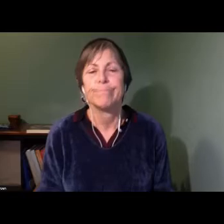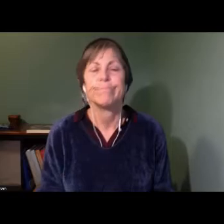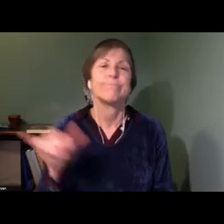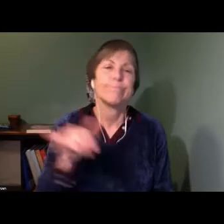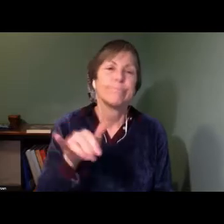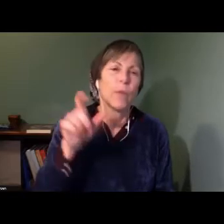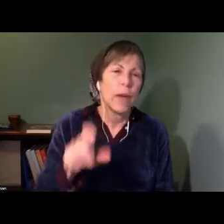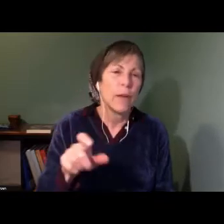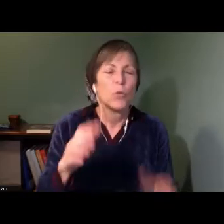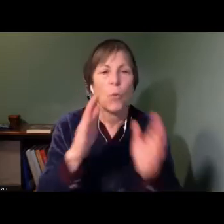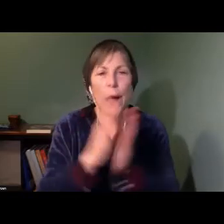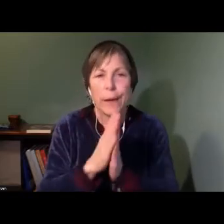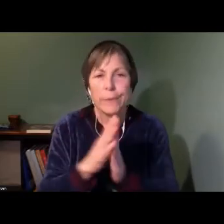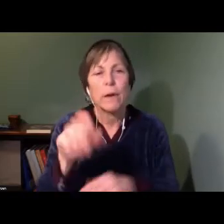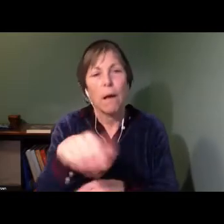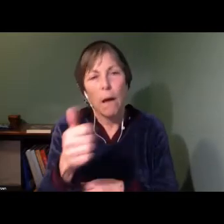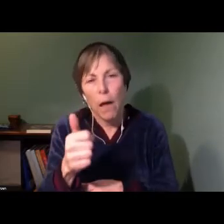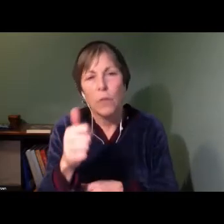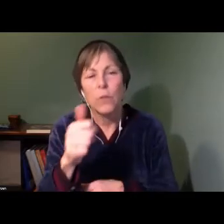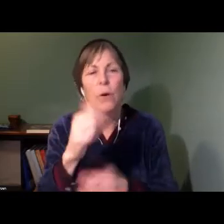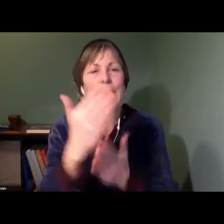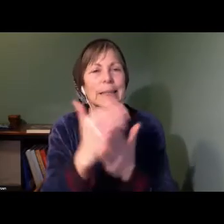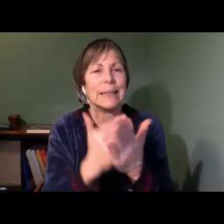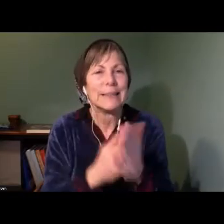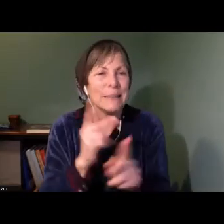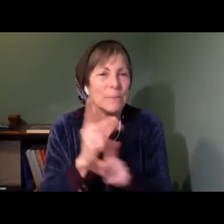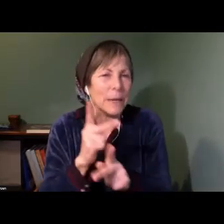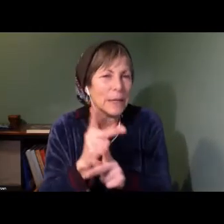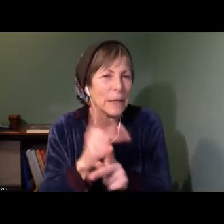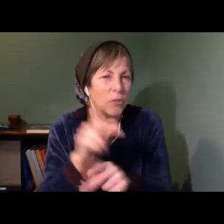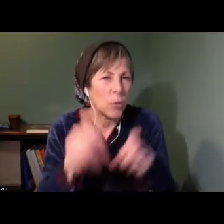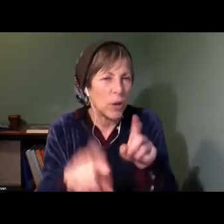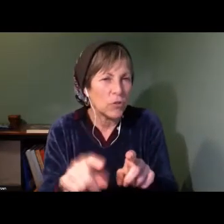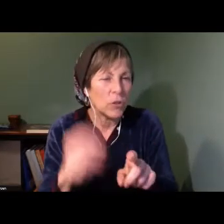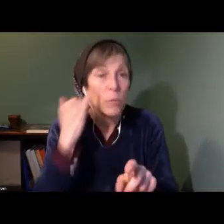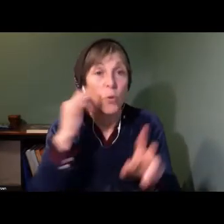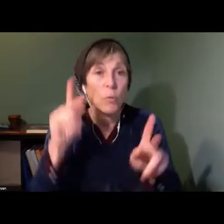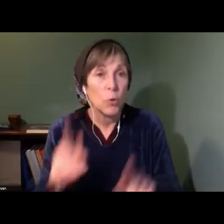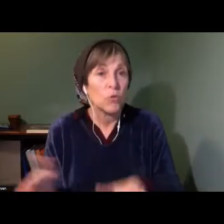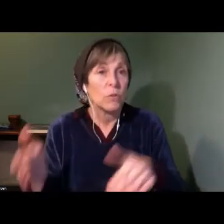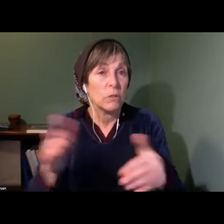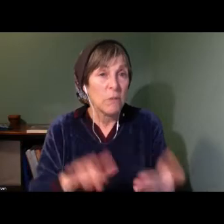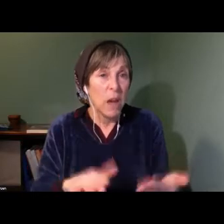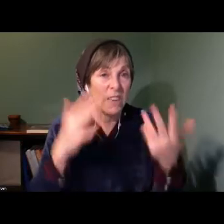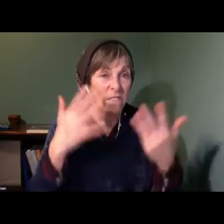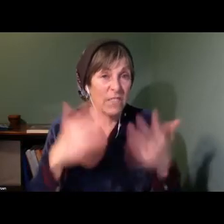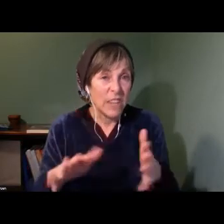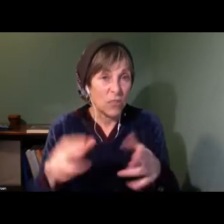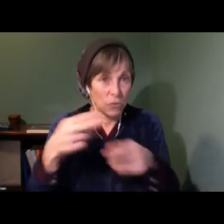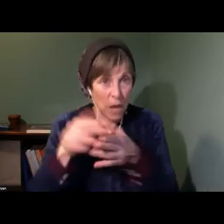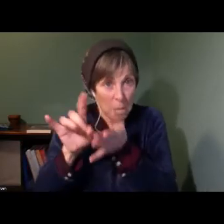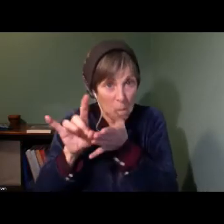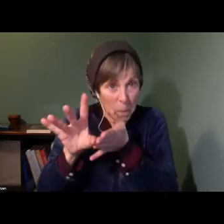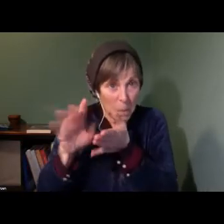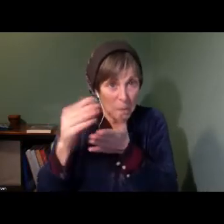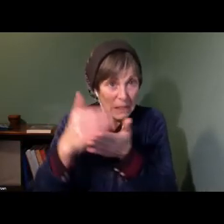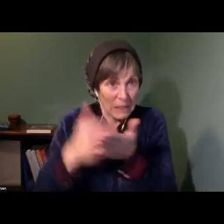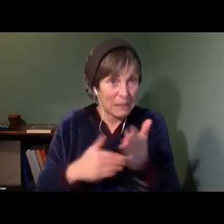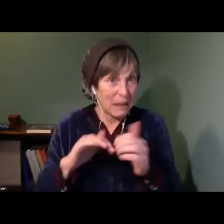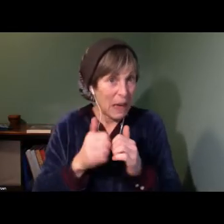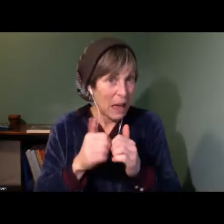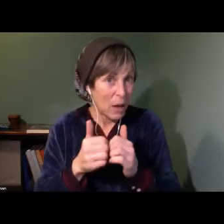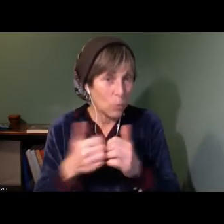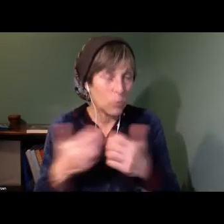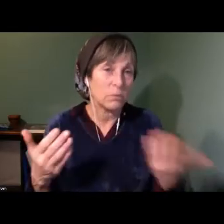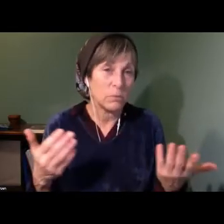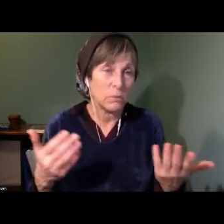other list maintenance questions you know when people die um how are they uh removed from the list you know for example uh that